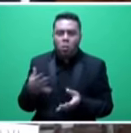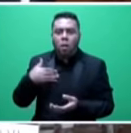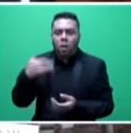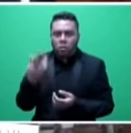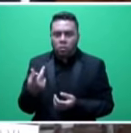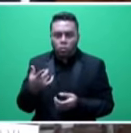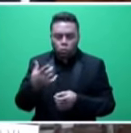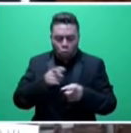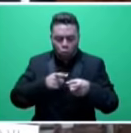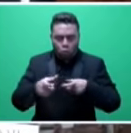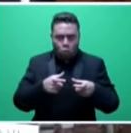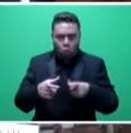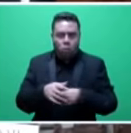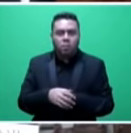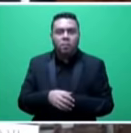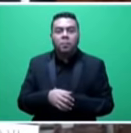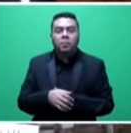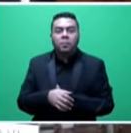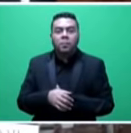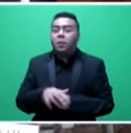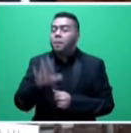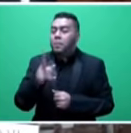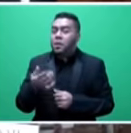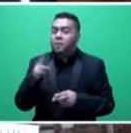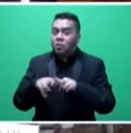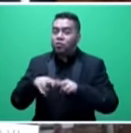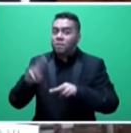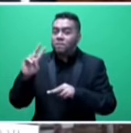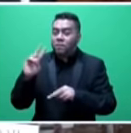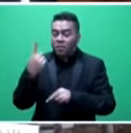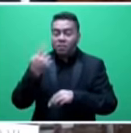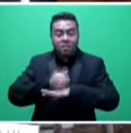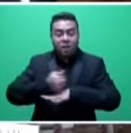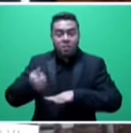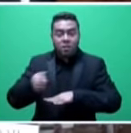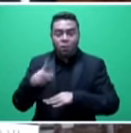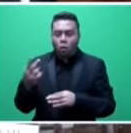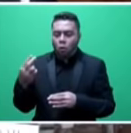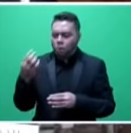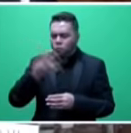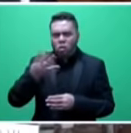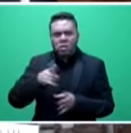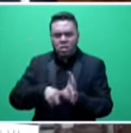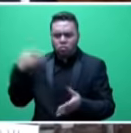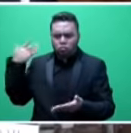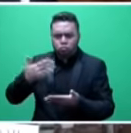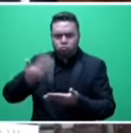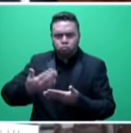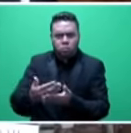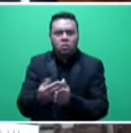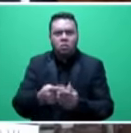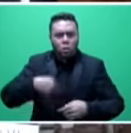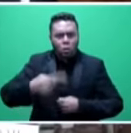Thanks to Fiji First government, misruled for the last 14 years. Mr. Speaker, sir, may I suggest to the